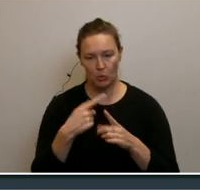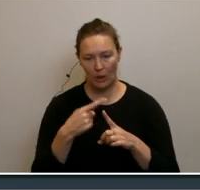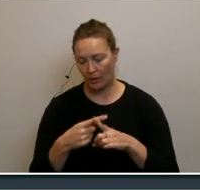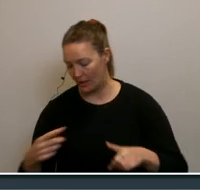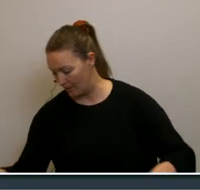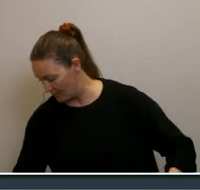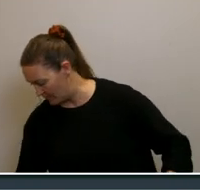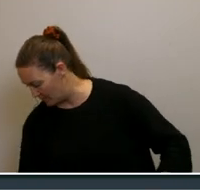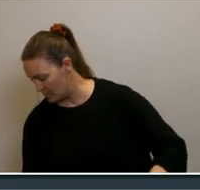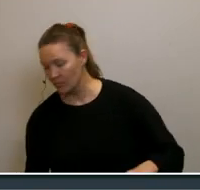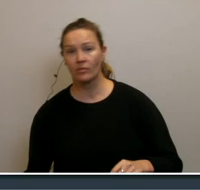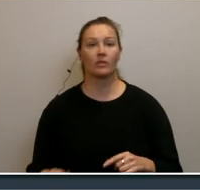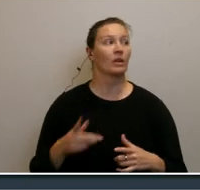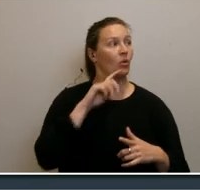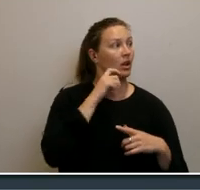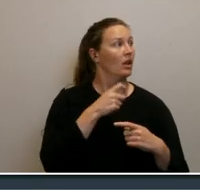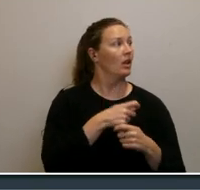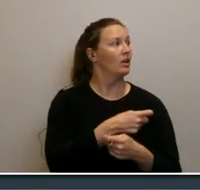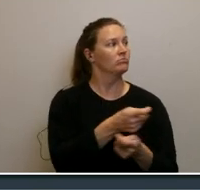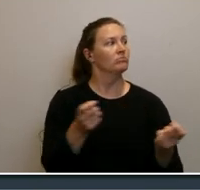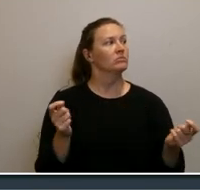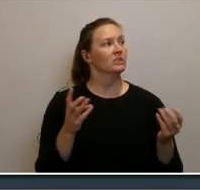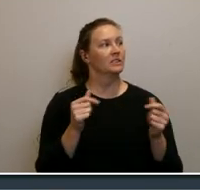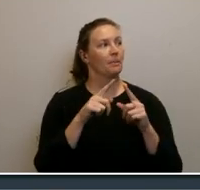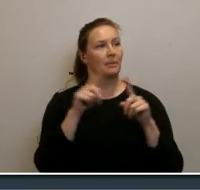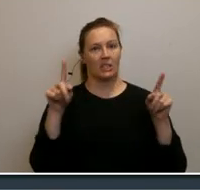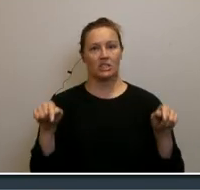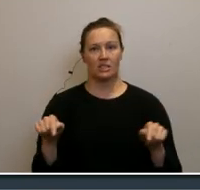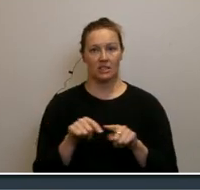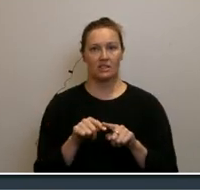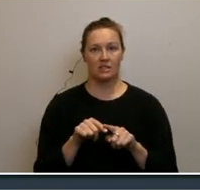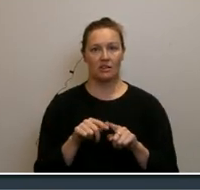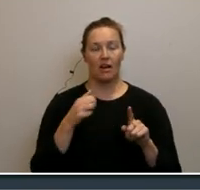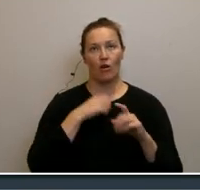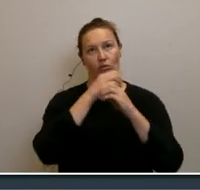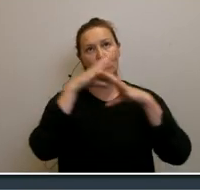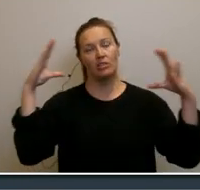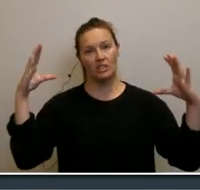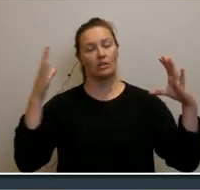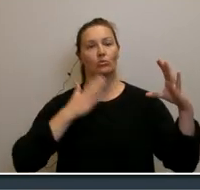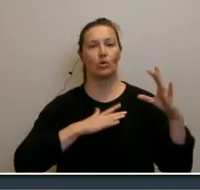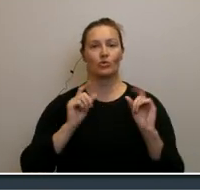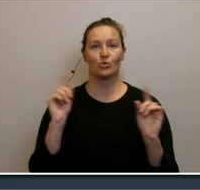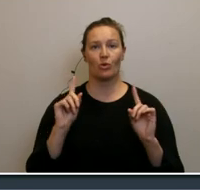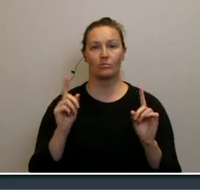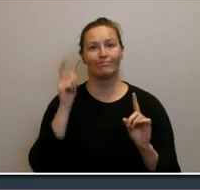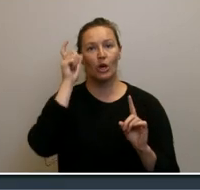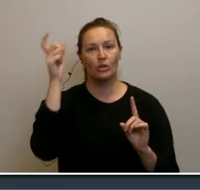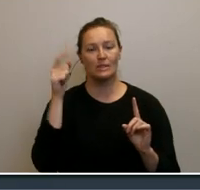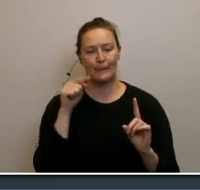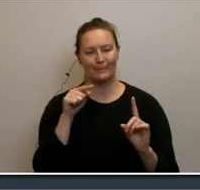quickly. Circulating to you will be some imagery of a vision of what we're planning as a